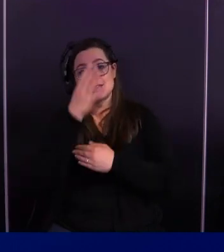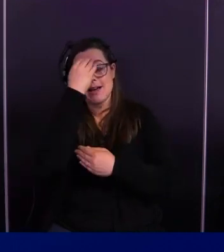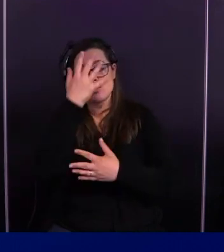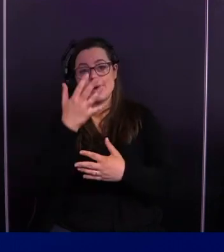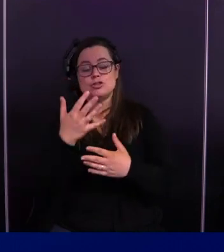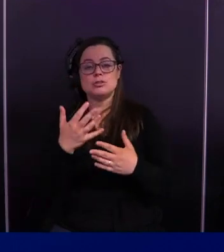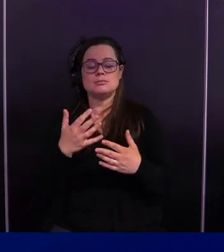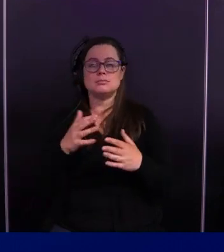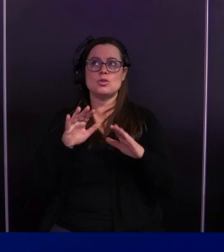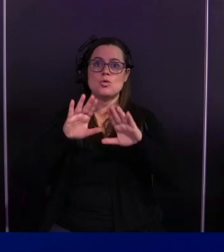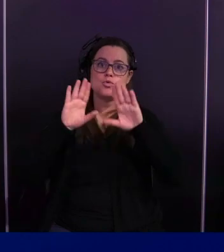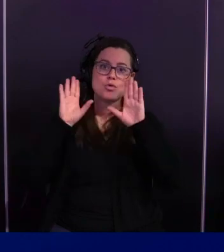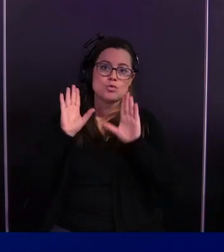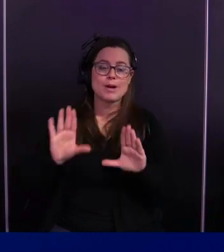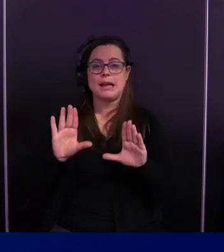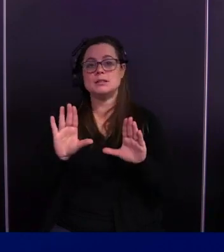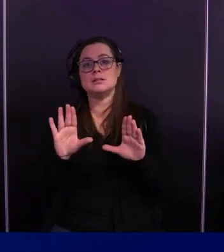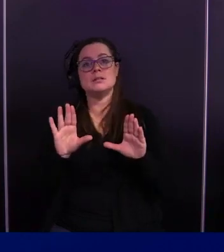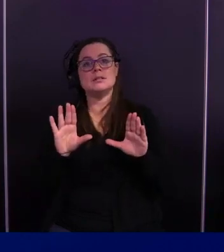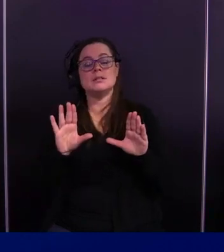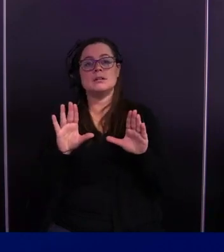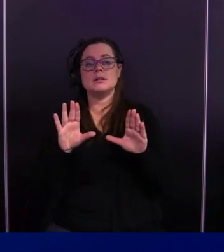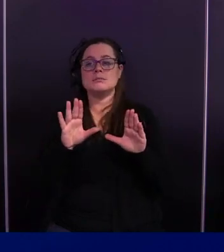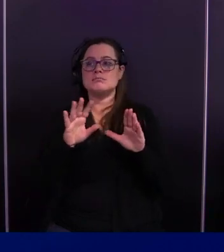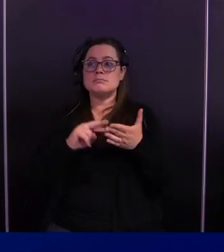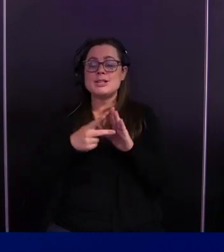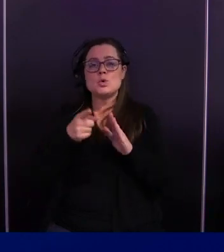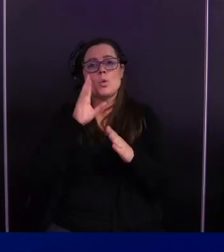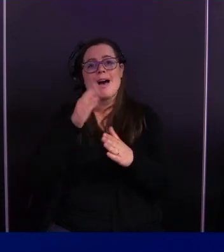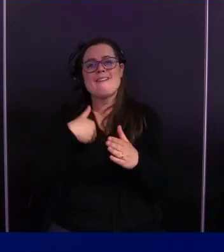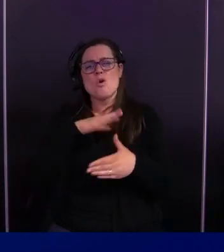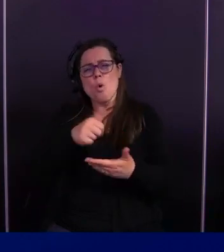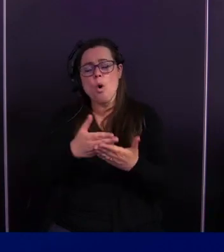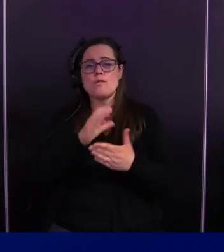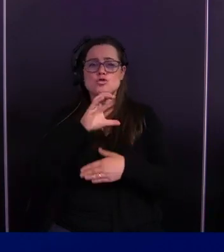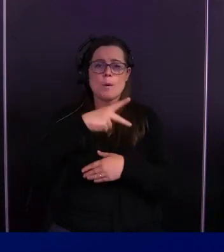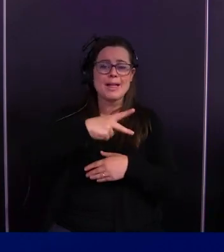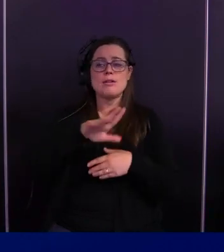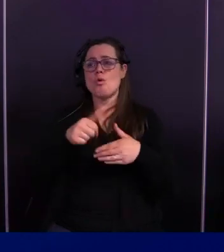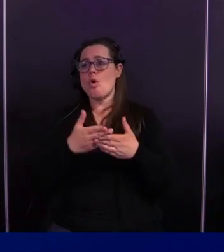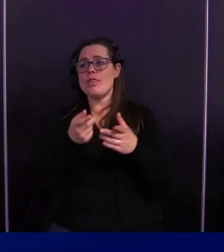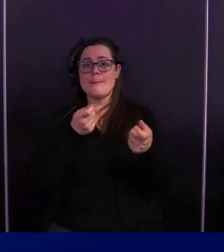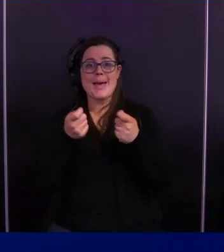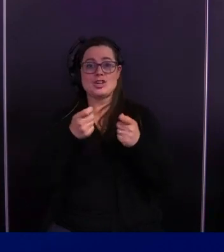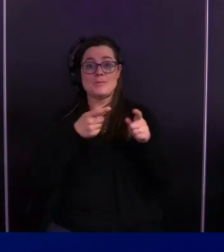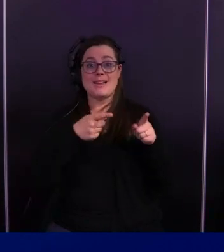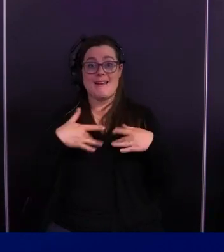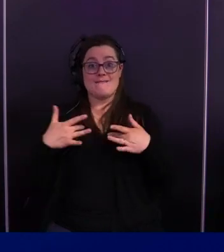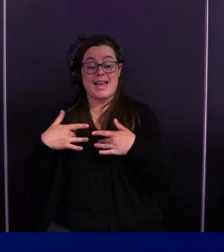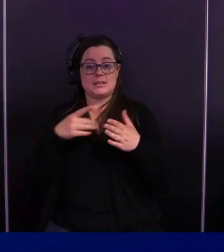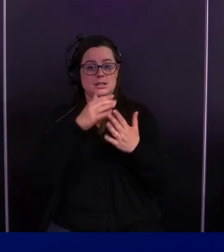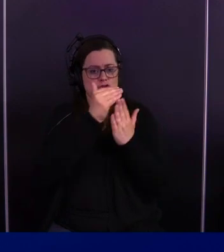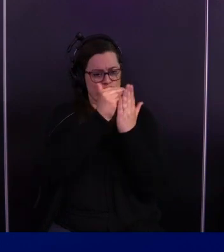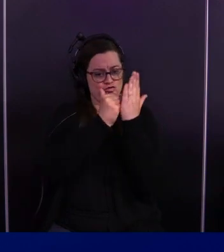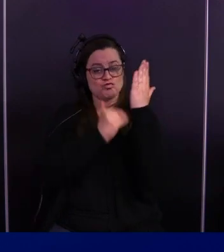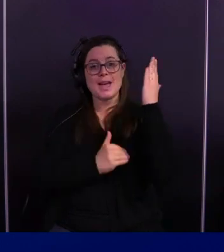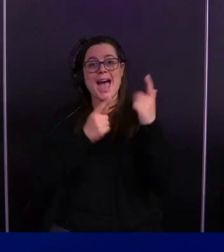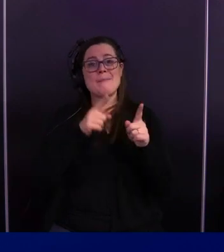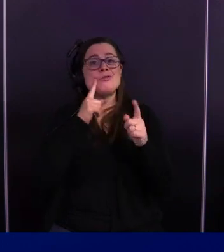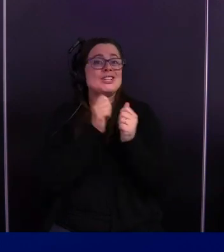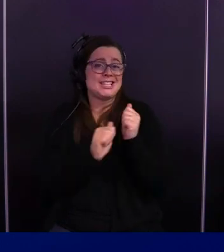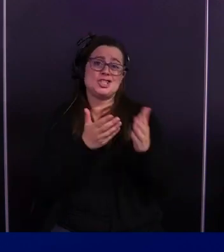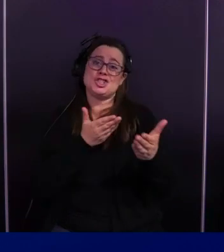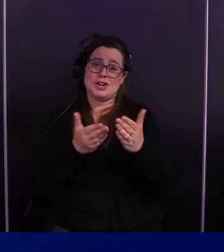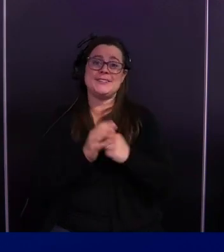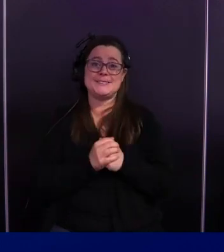so great, because you're going to get all of the control plane or the management events that happen within each service. Yeah,